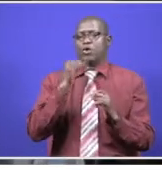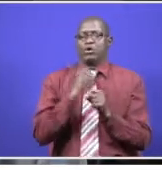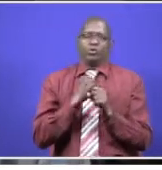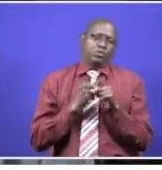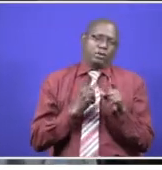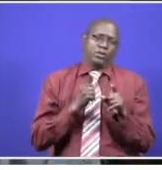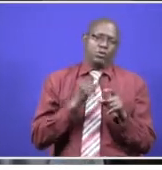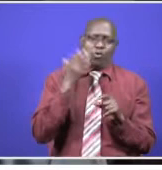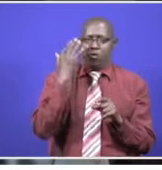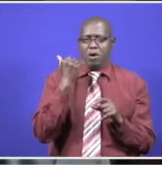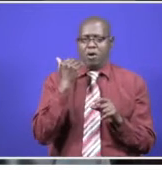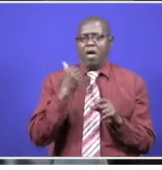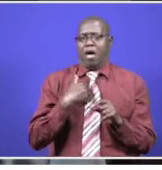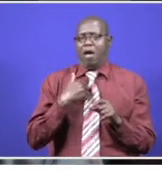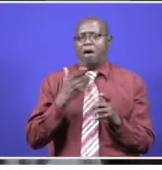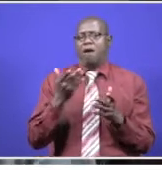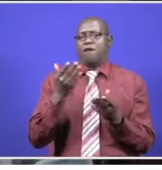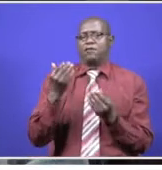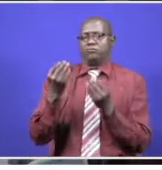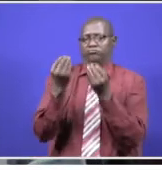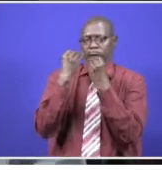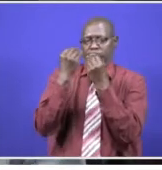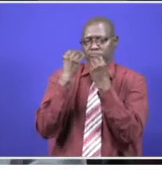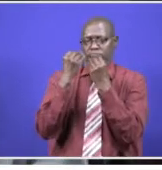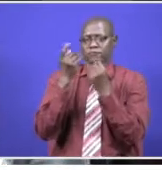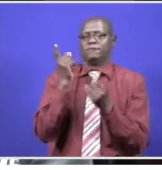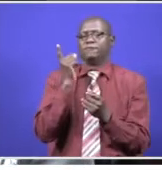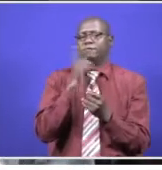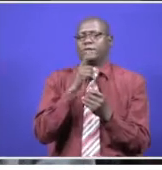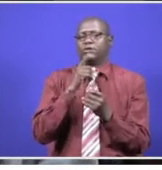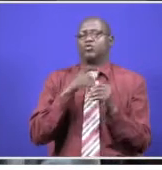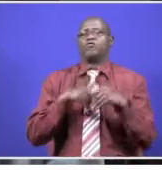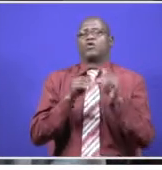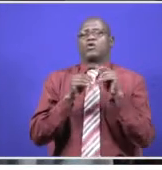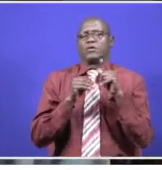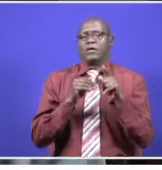because I have been inspired to go after that